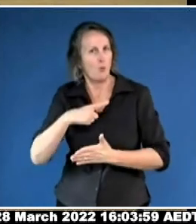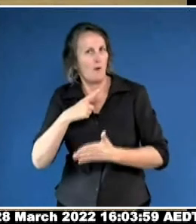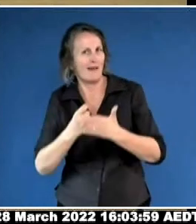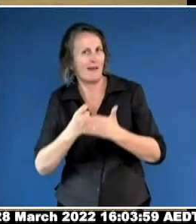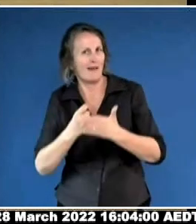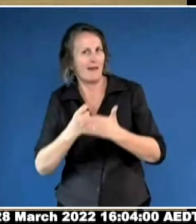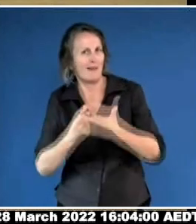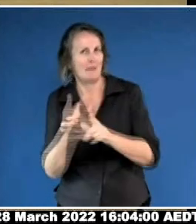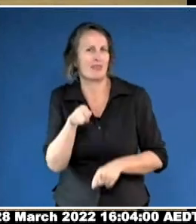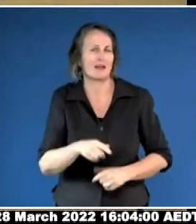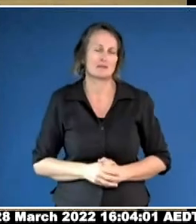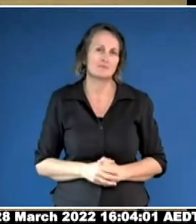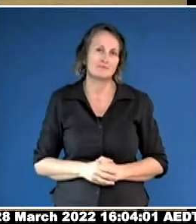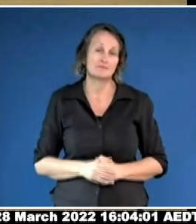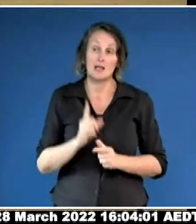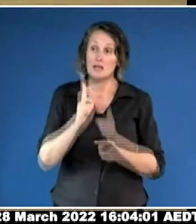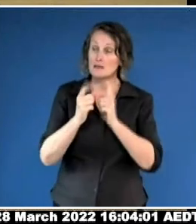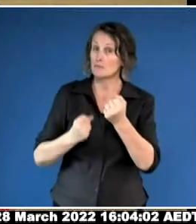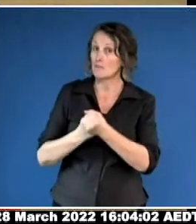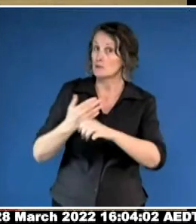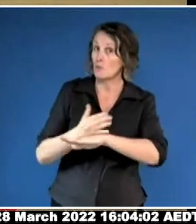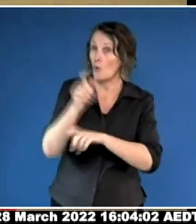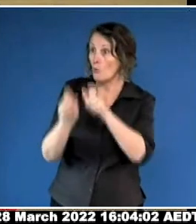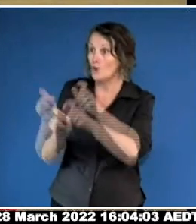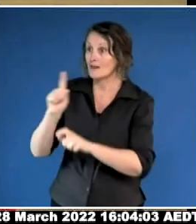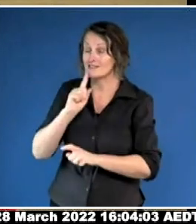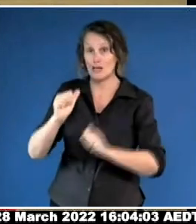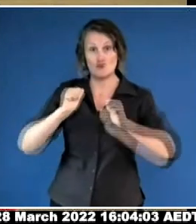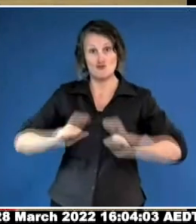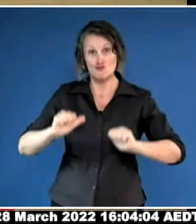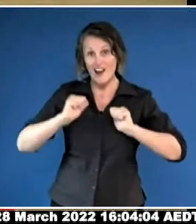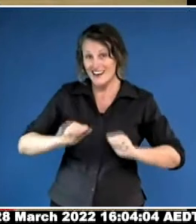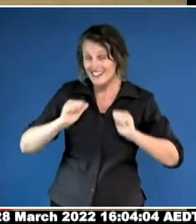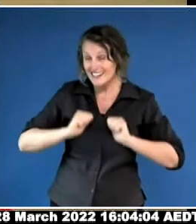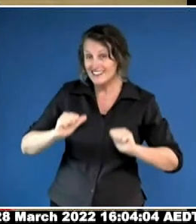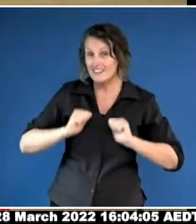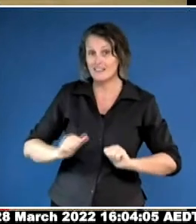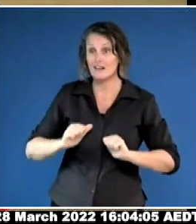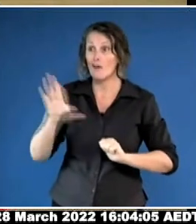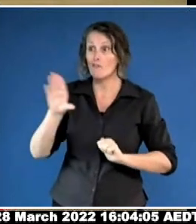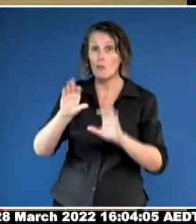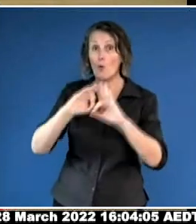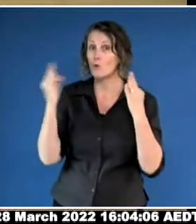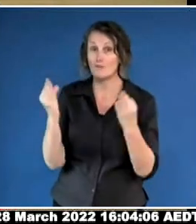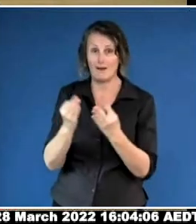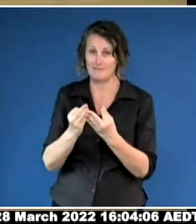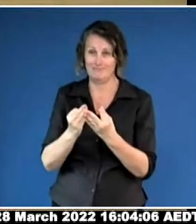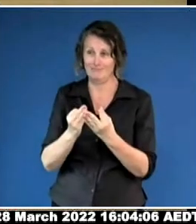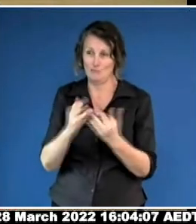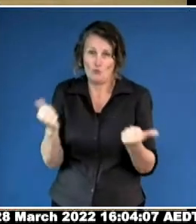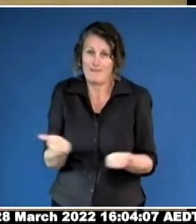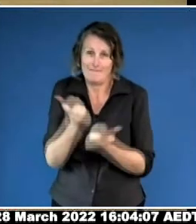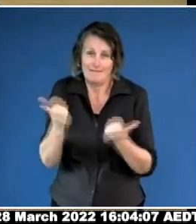have often indicated that the training delivered to them through registered training organisation equips them with about 5% of the skills and knowledge for the